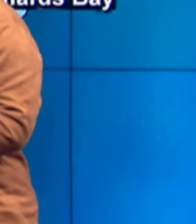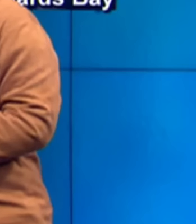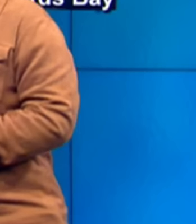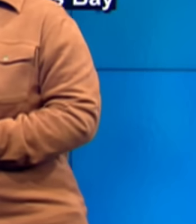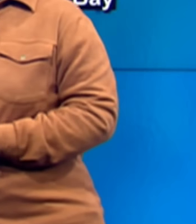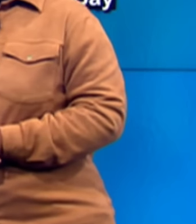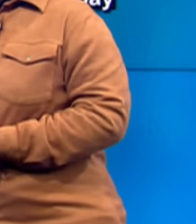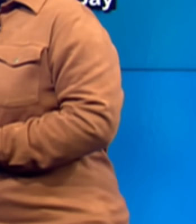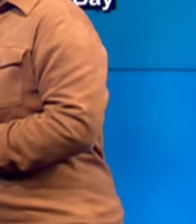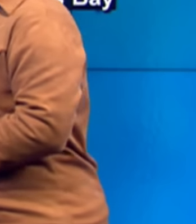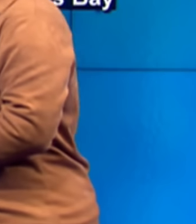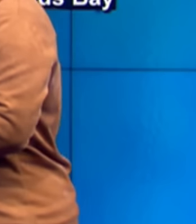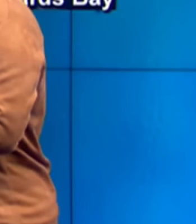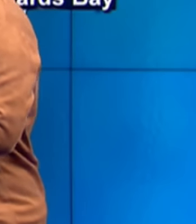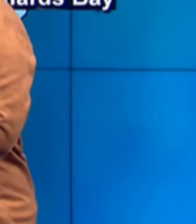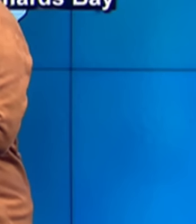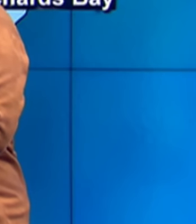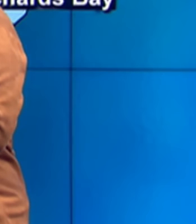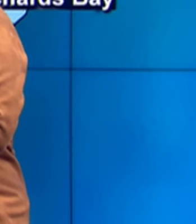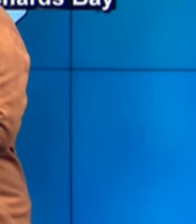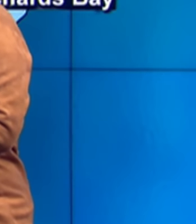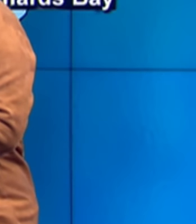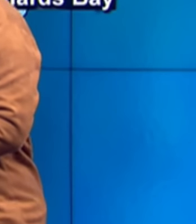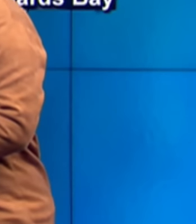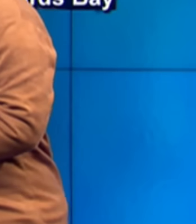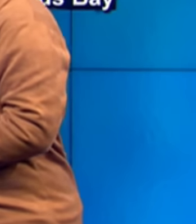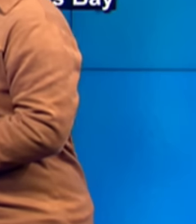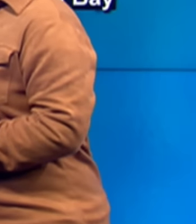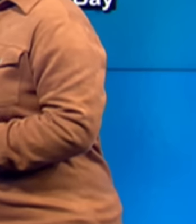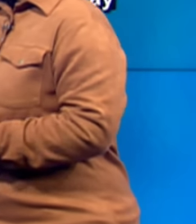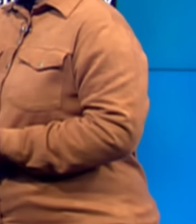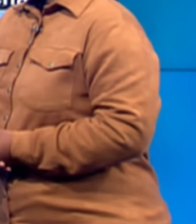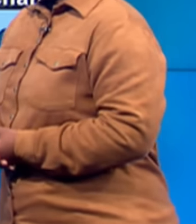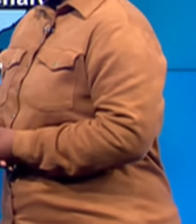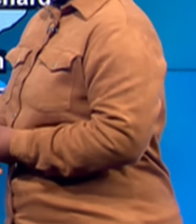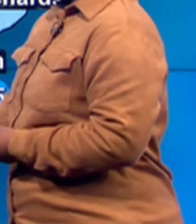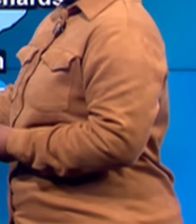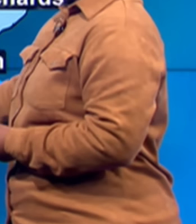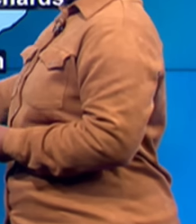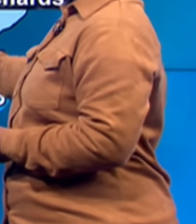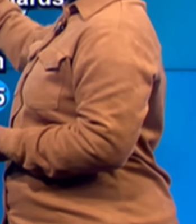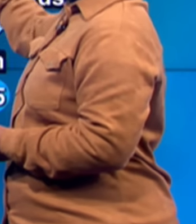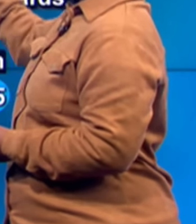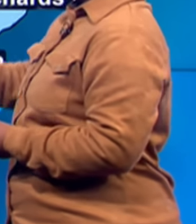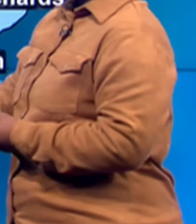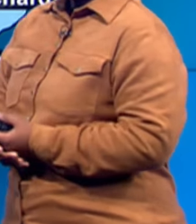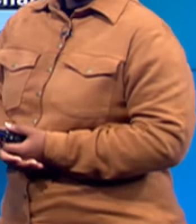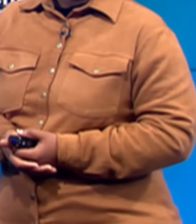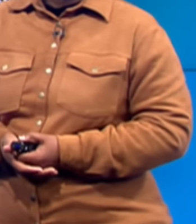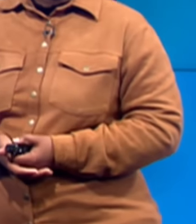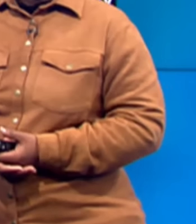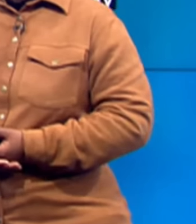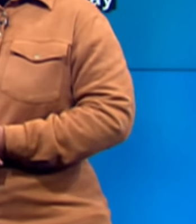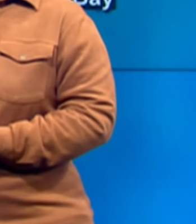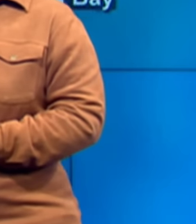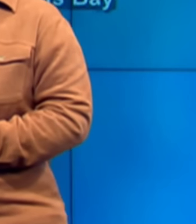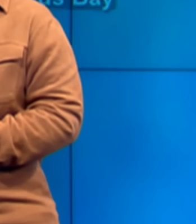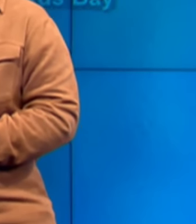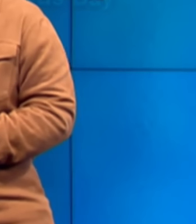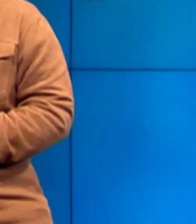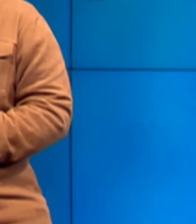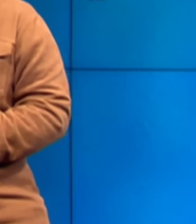di le 16 segolo bogolo yang ka kwa province ya ka Northern Cape le dikarolo dingwe tsa province ya Mahikeng mme go bantsha fa go tlana le muane mo mosong